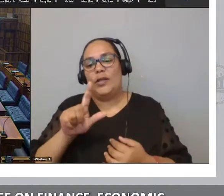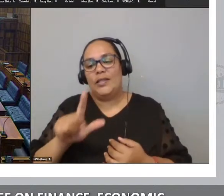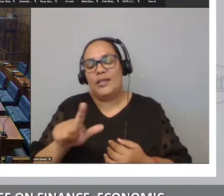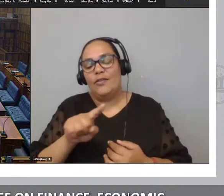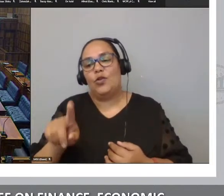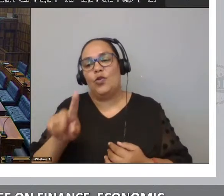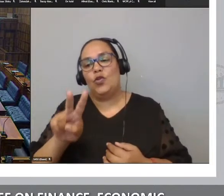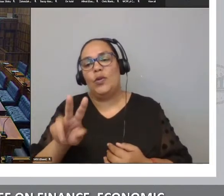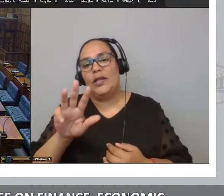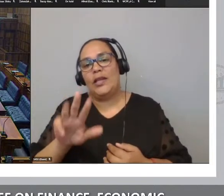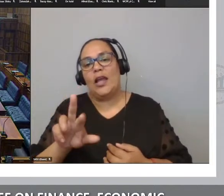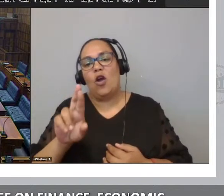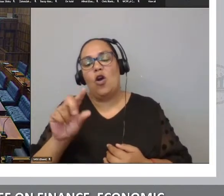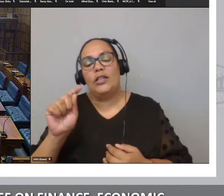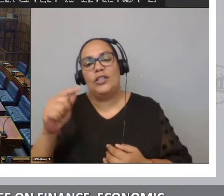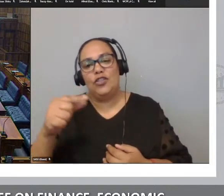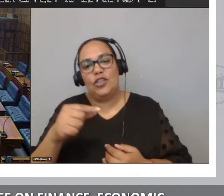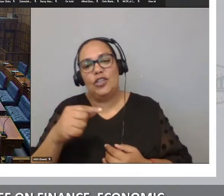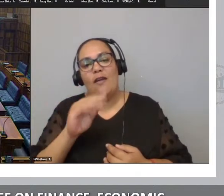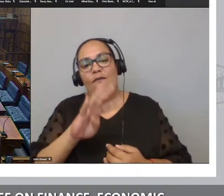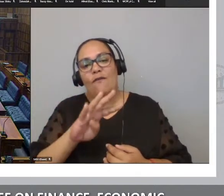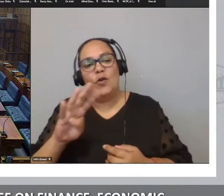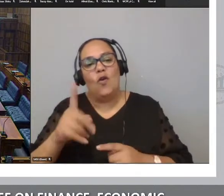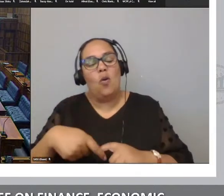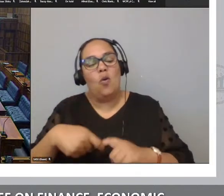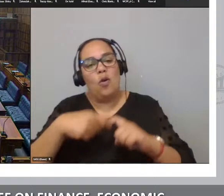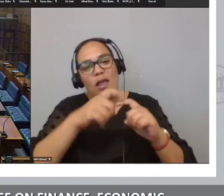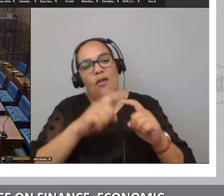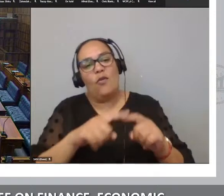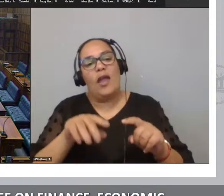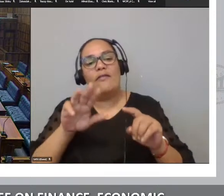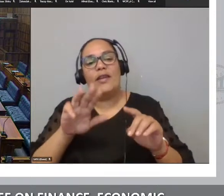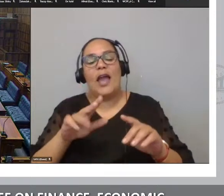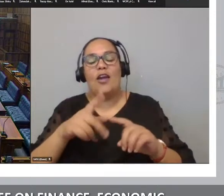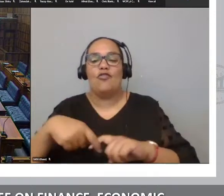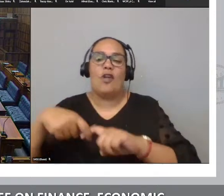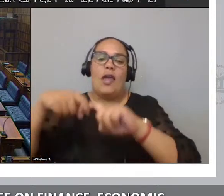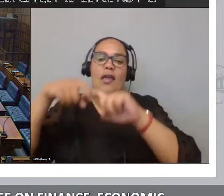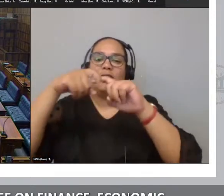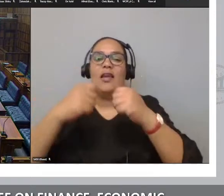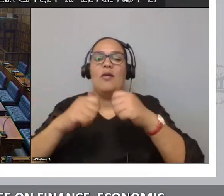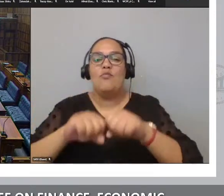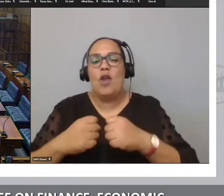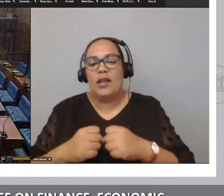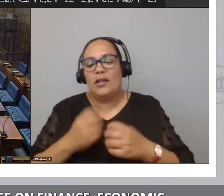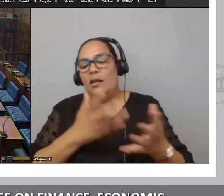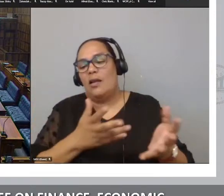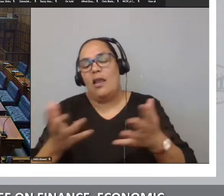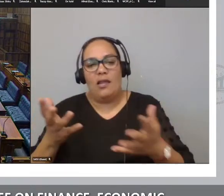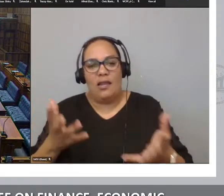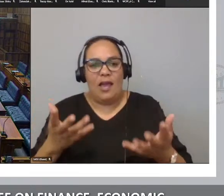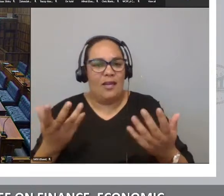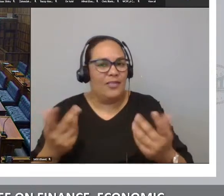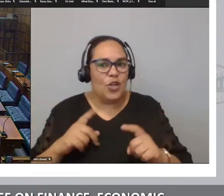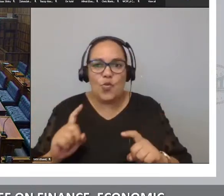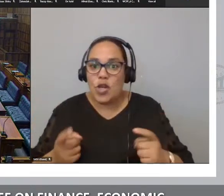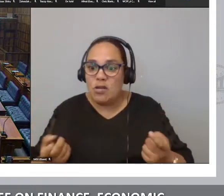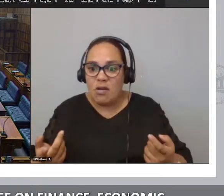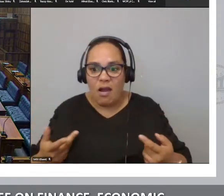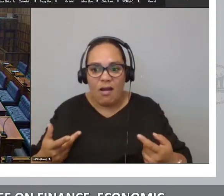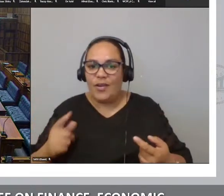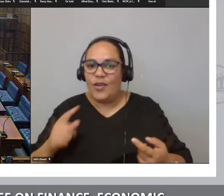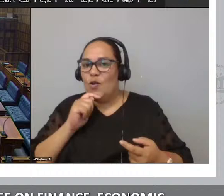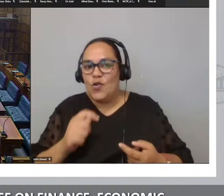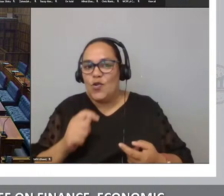29 rtgs we have 44 holers we have nine TRS faring breakdowns here there so we can't